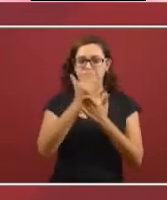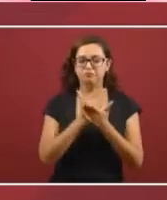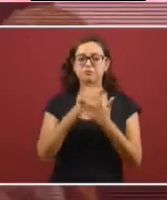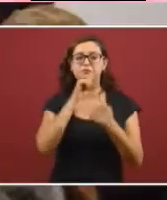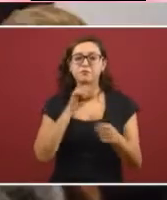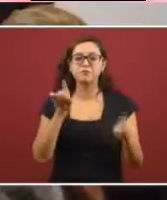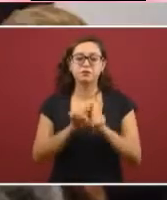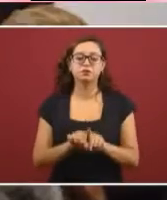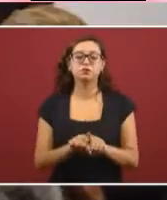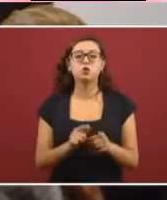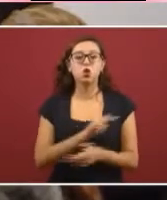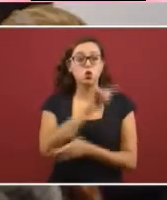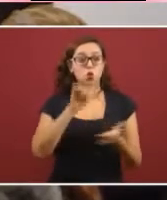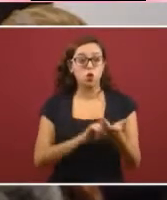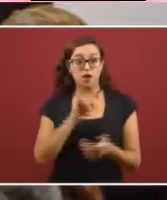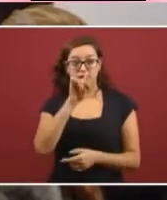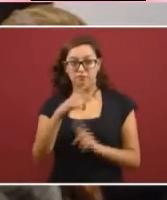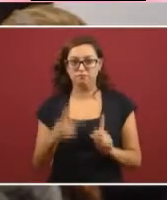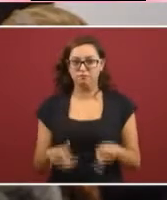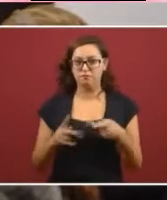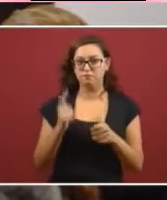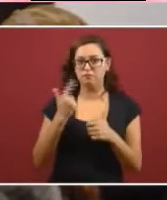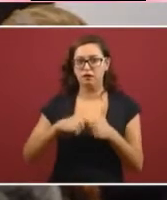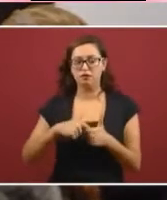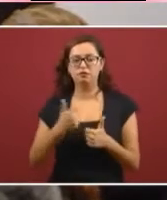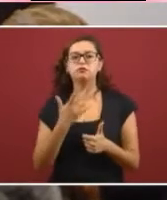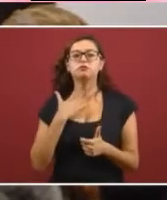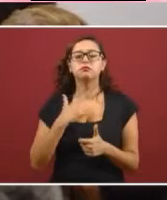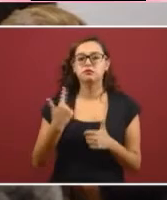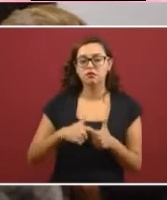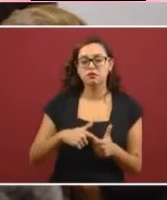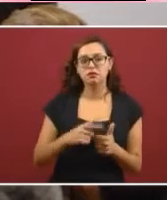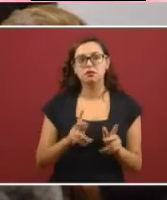energy services, gas and electric